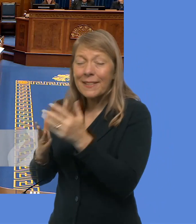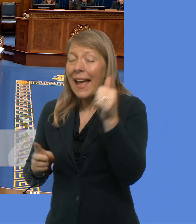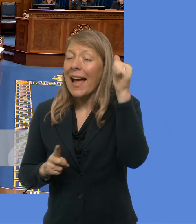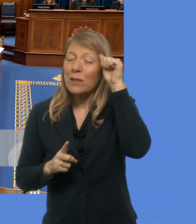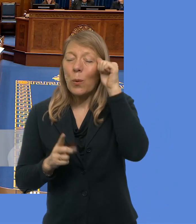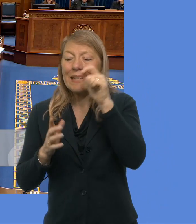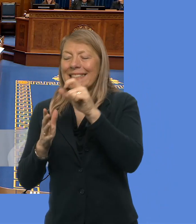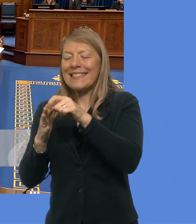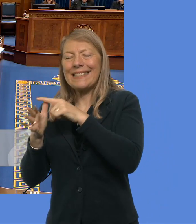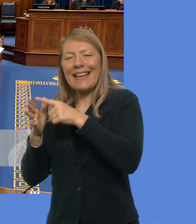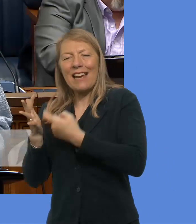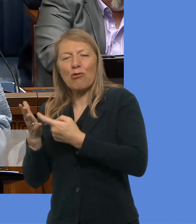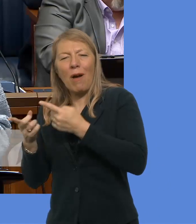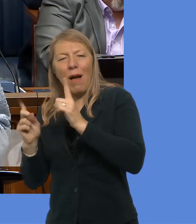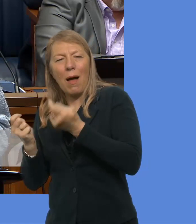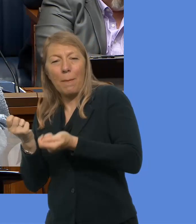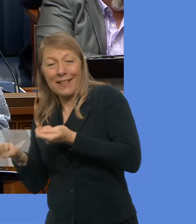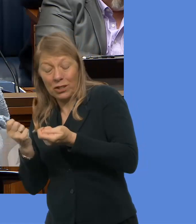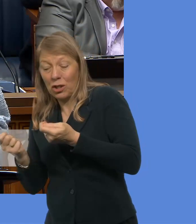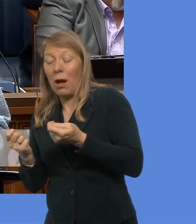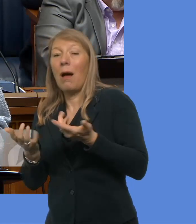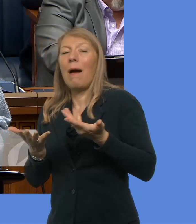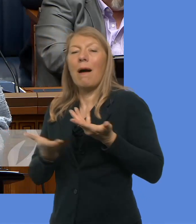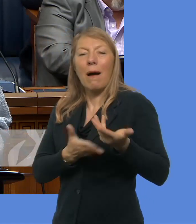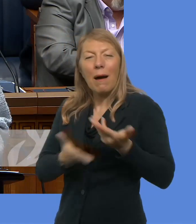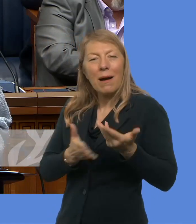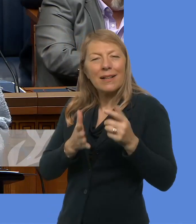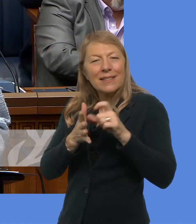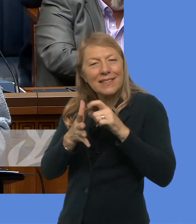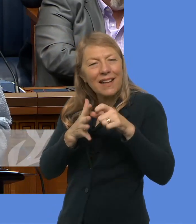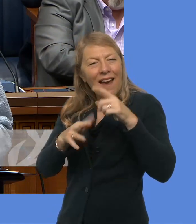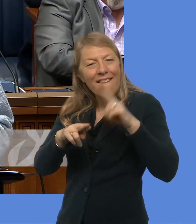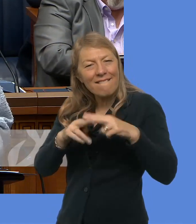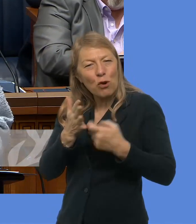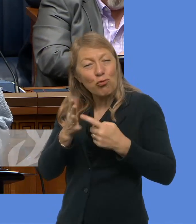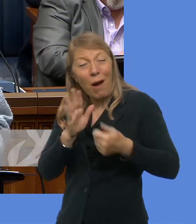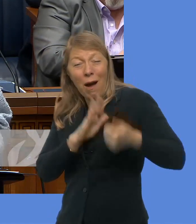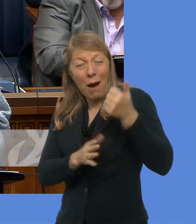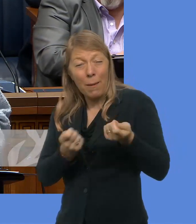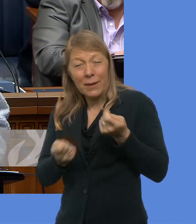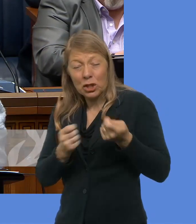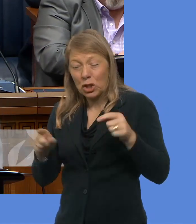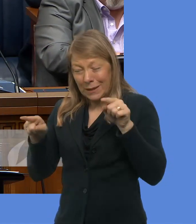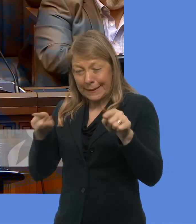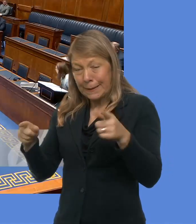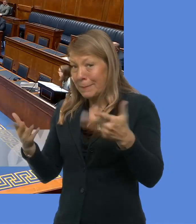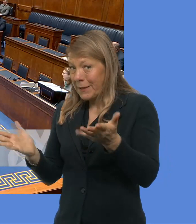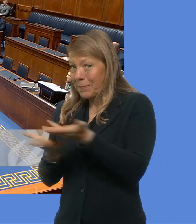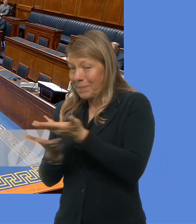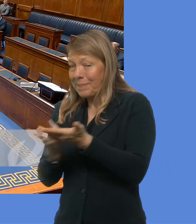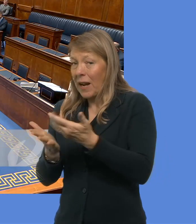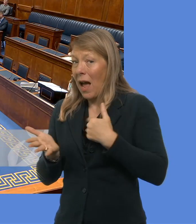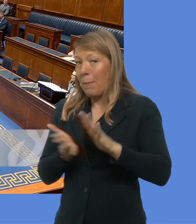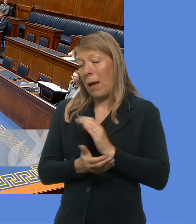with the DEFRA Minister in respect of a potential financial assistance scheme for farmers, and that's something I'm happy to support him with. I